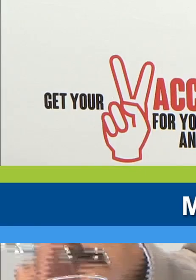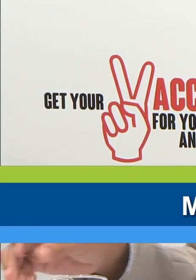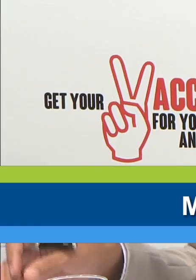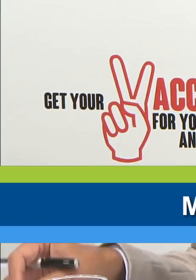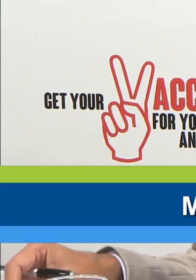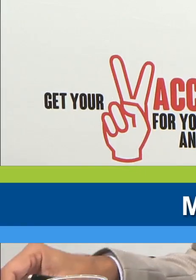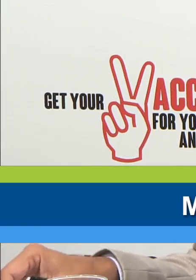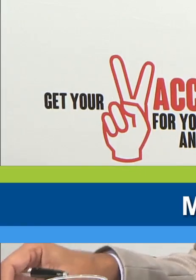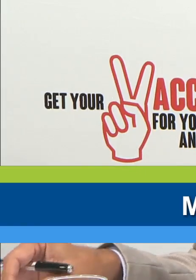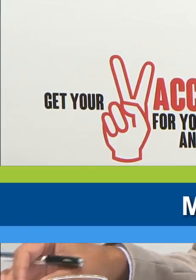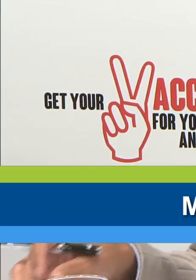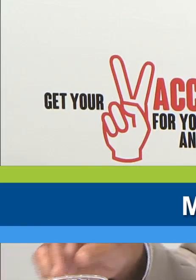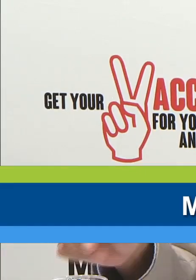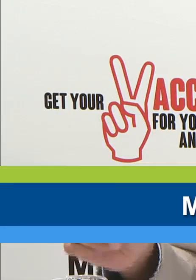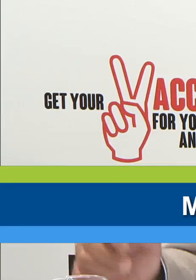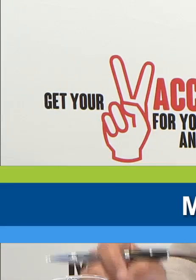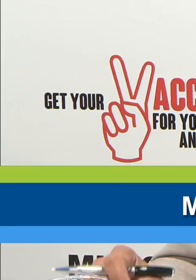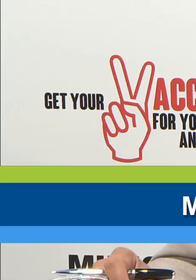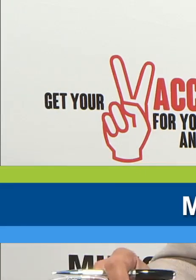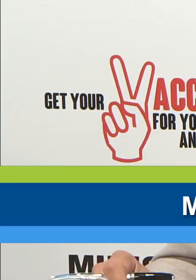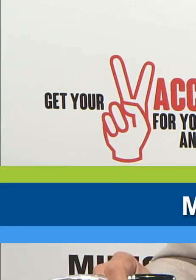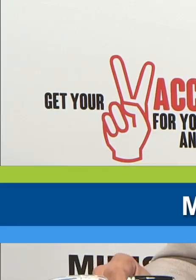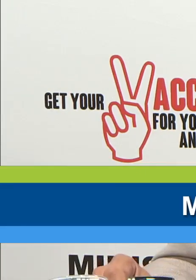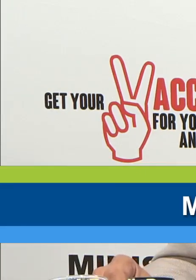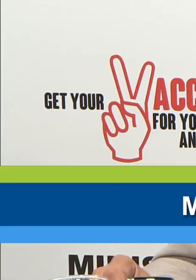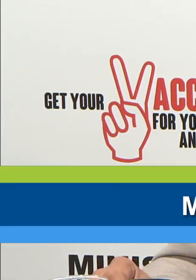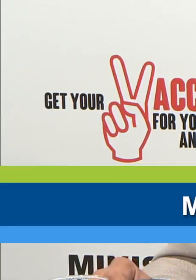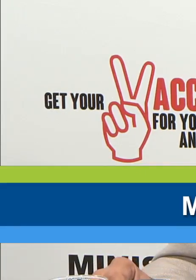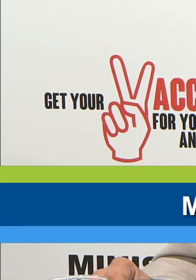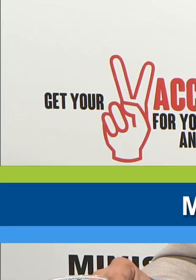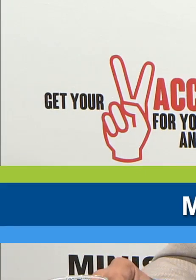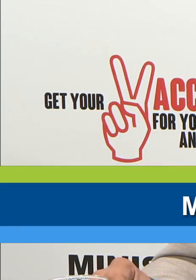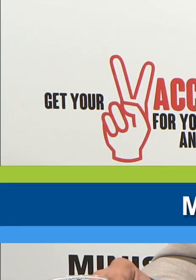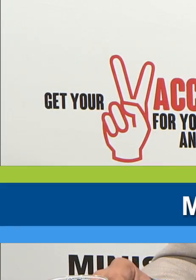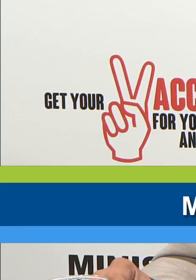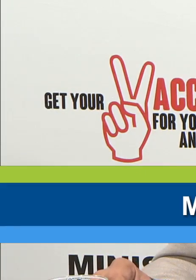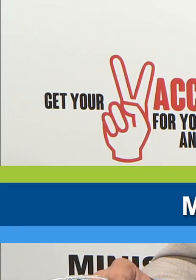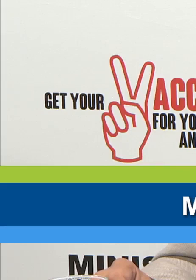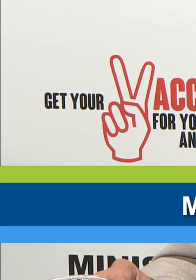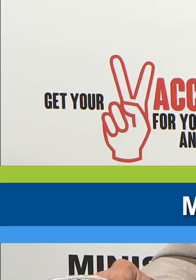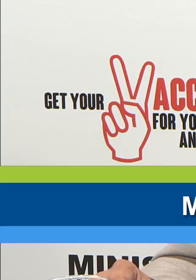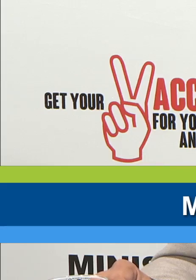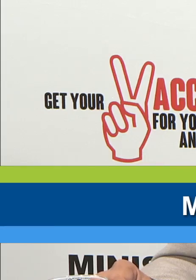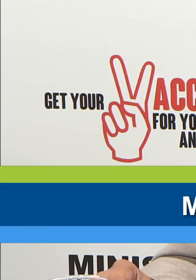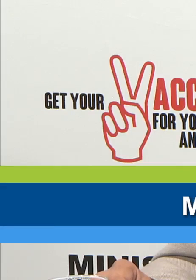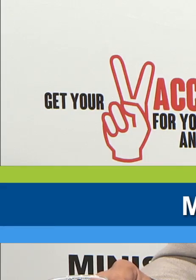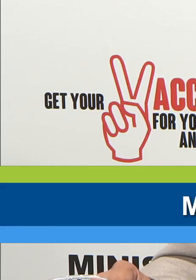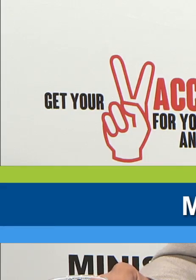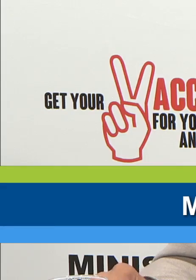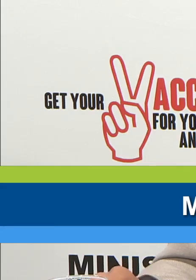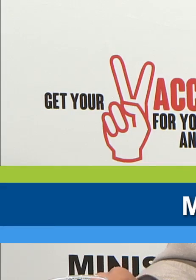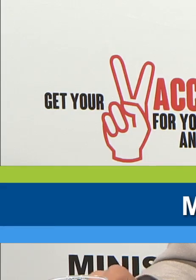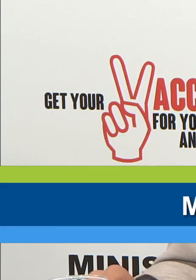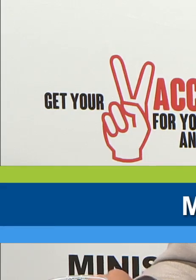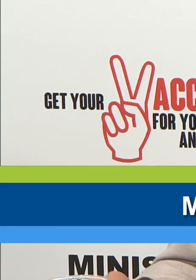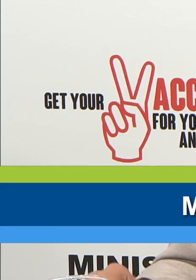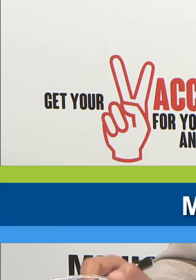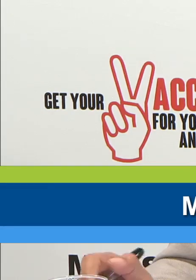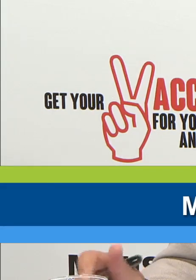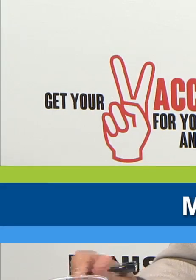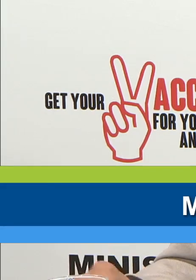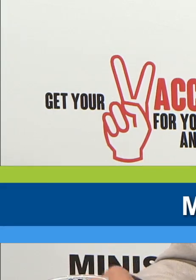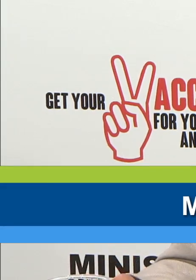we've signed put us in a much better place than we were previously, as we had tried to acquire vaccines? Would we be using